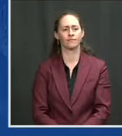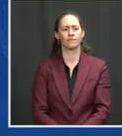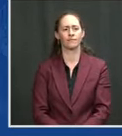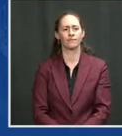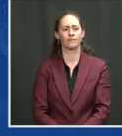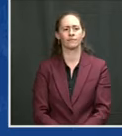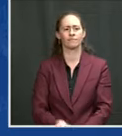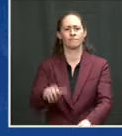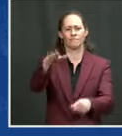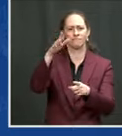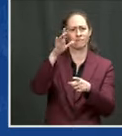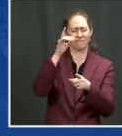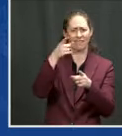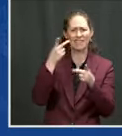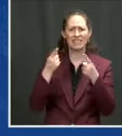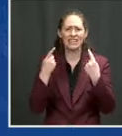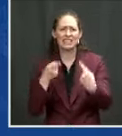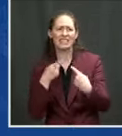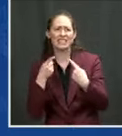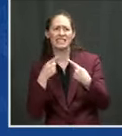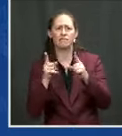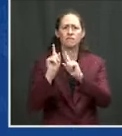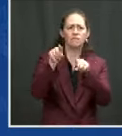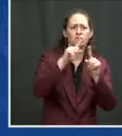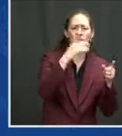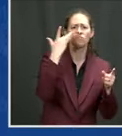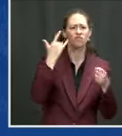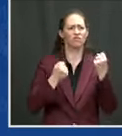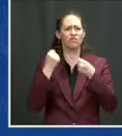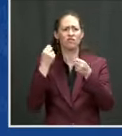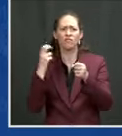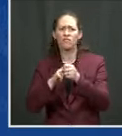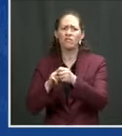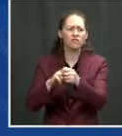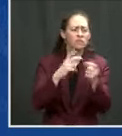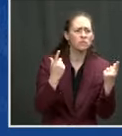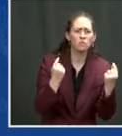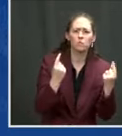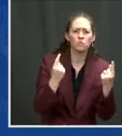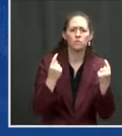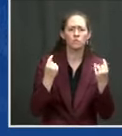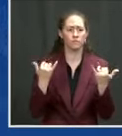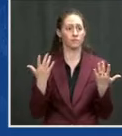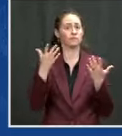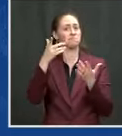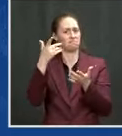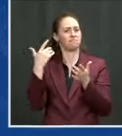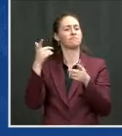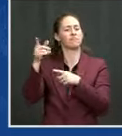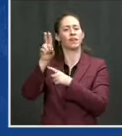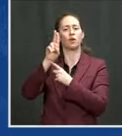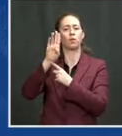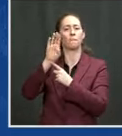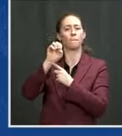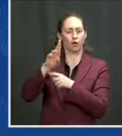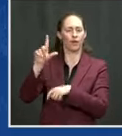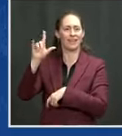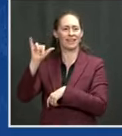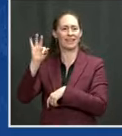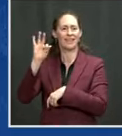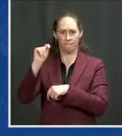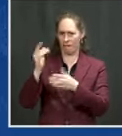4th. Uber and Lyft, Uber and Lyft are both going to offer everyone free rides to and